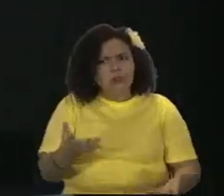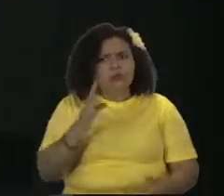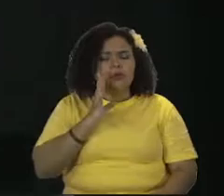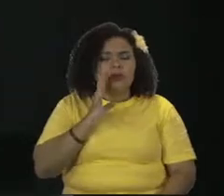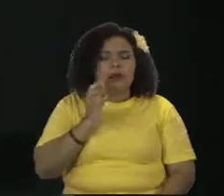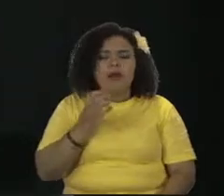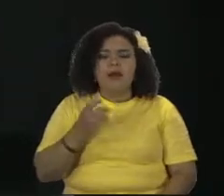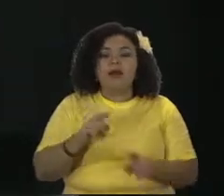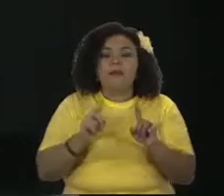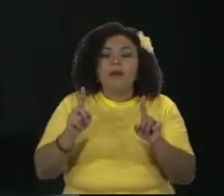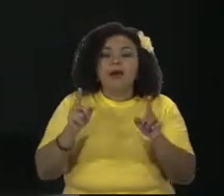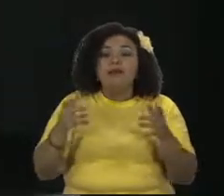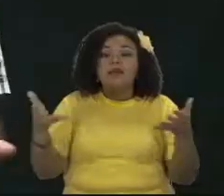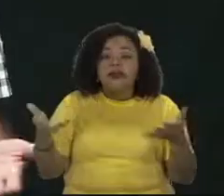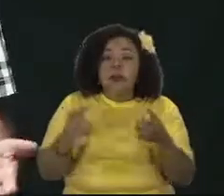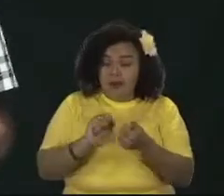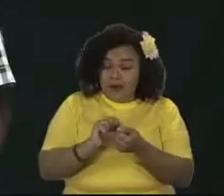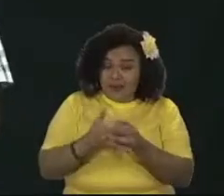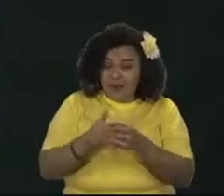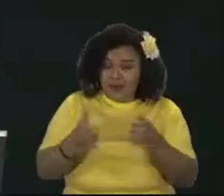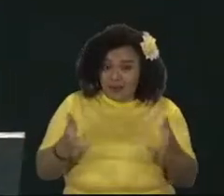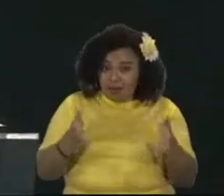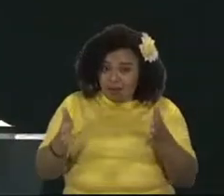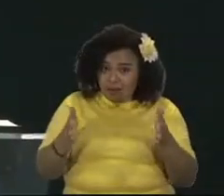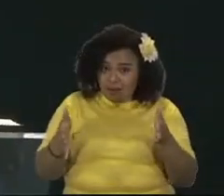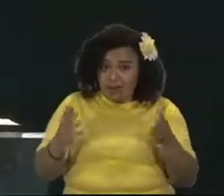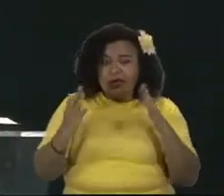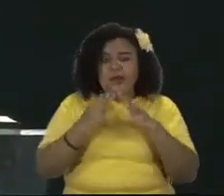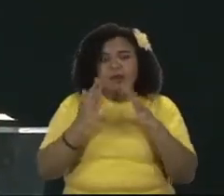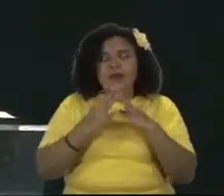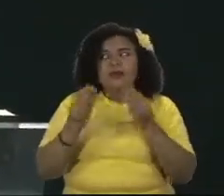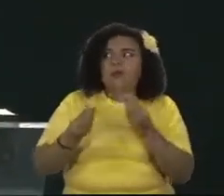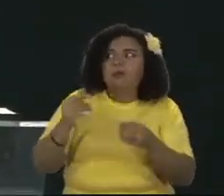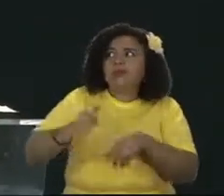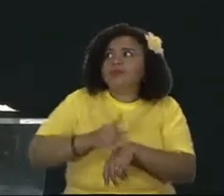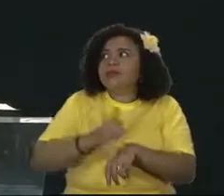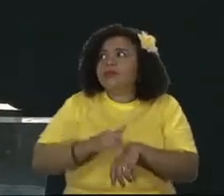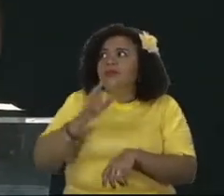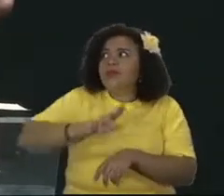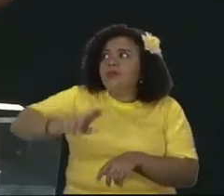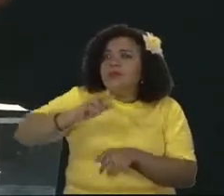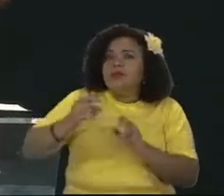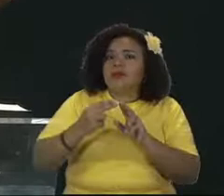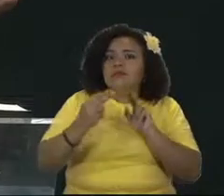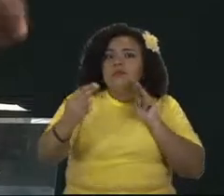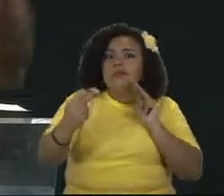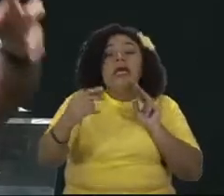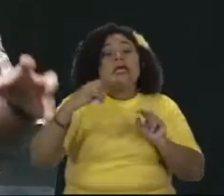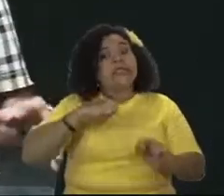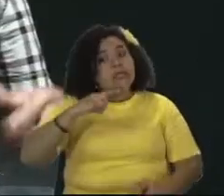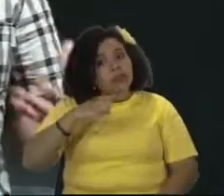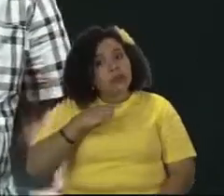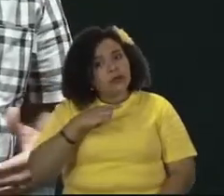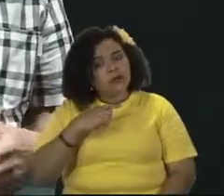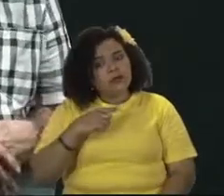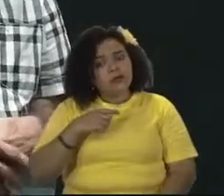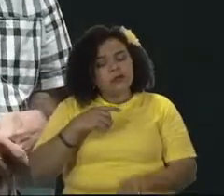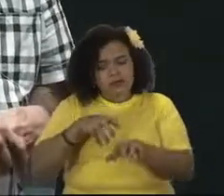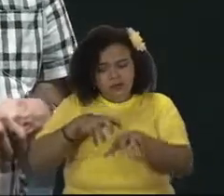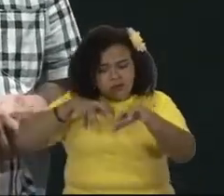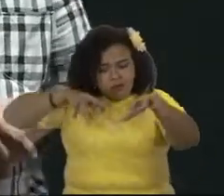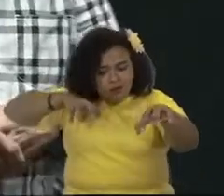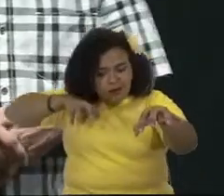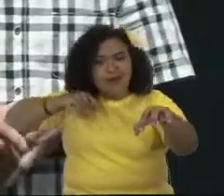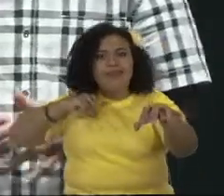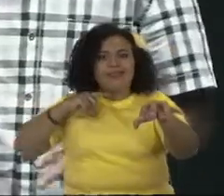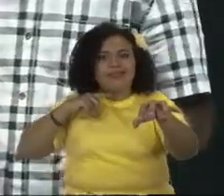send it on internet, but we did not have the goal to find some new people throughout the internet.